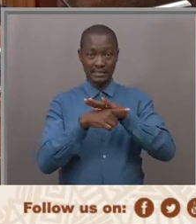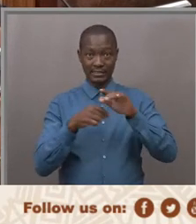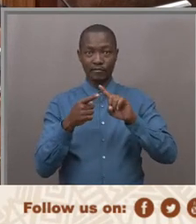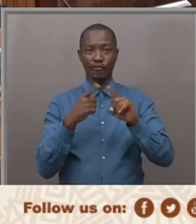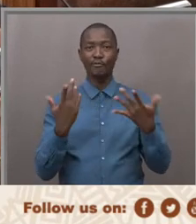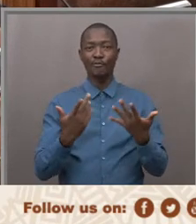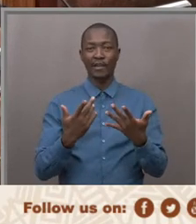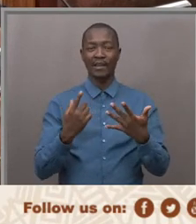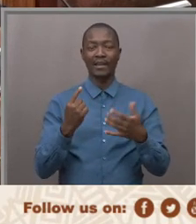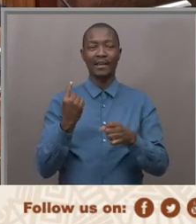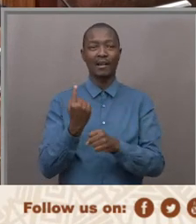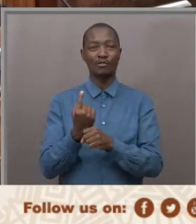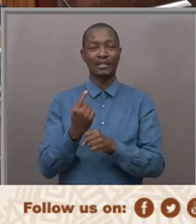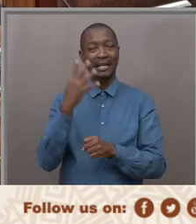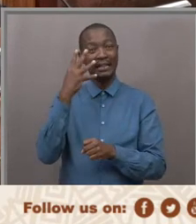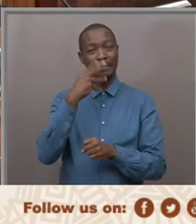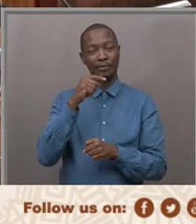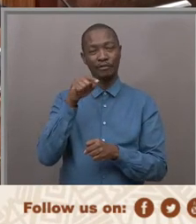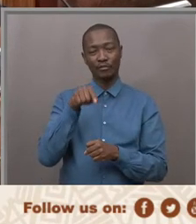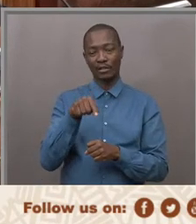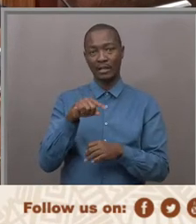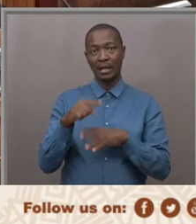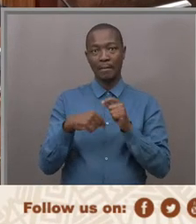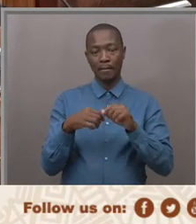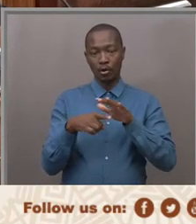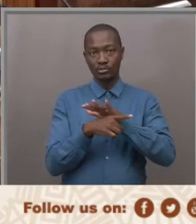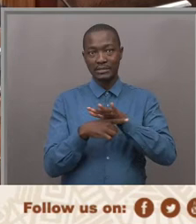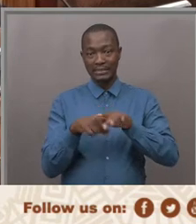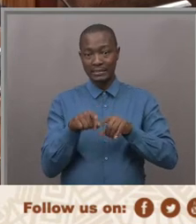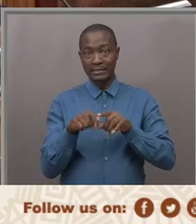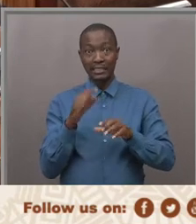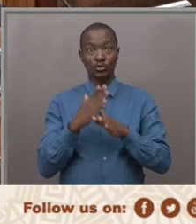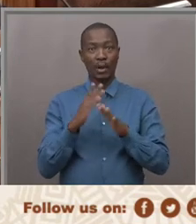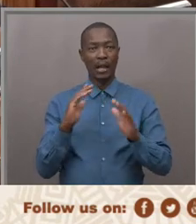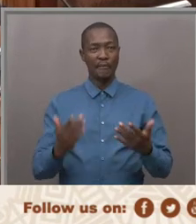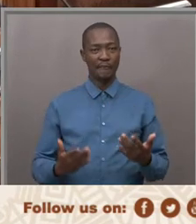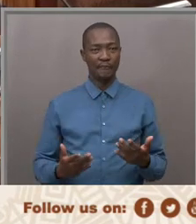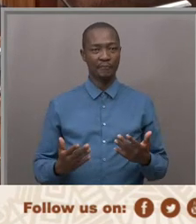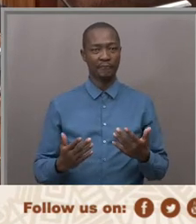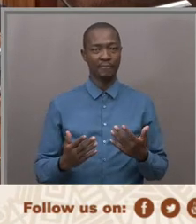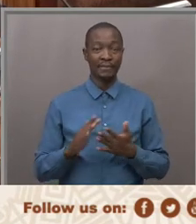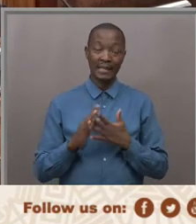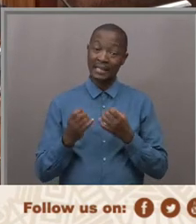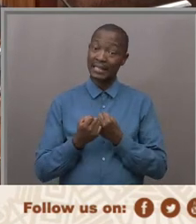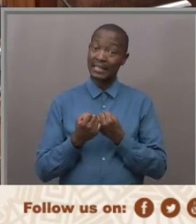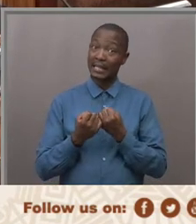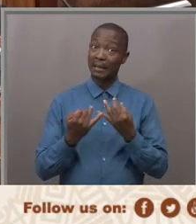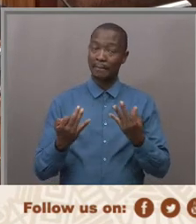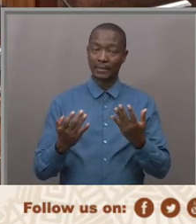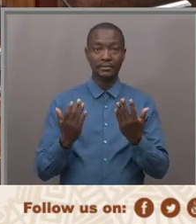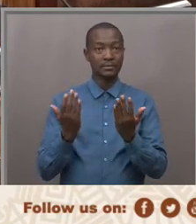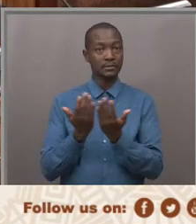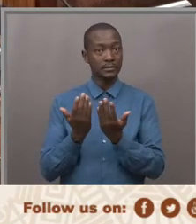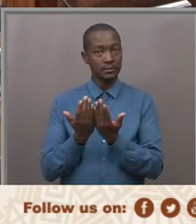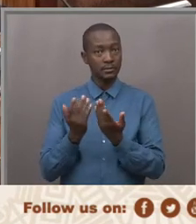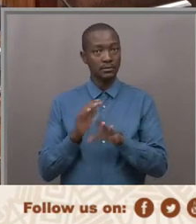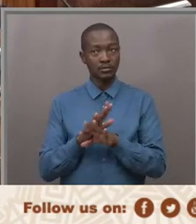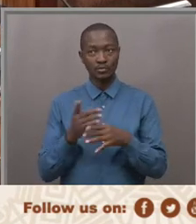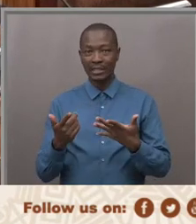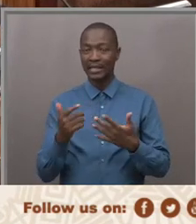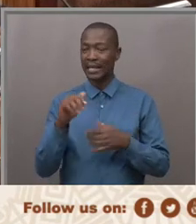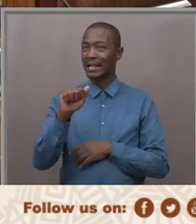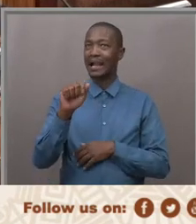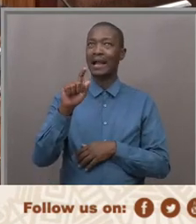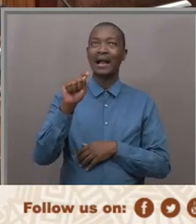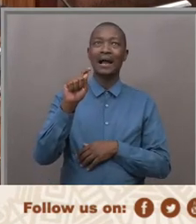The beautiful story about this district's performance is that there are many schools from the townships such as